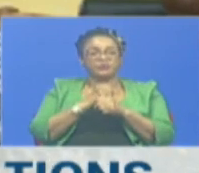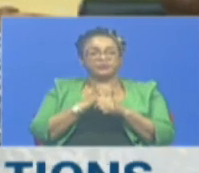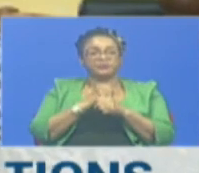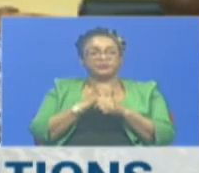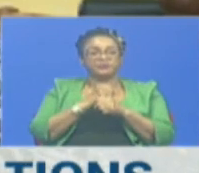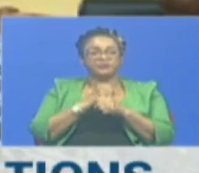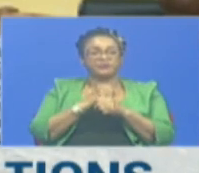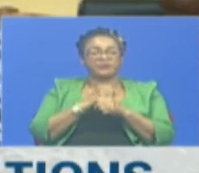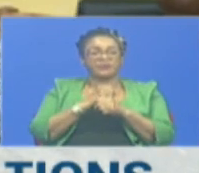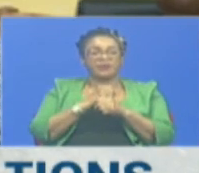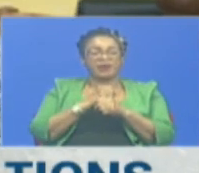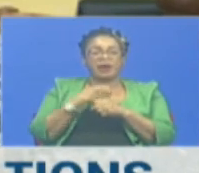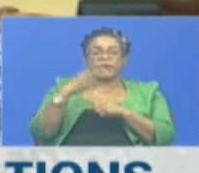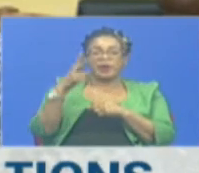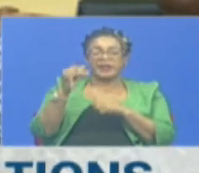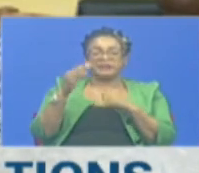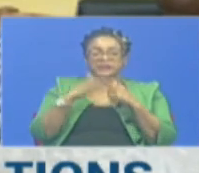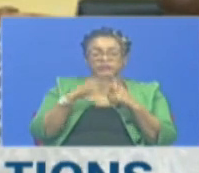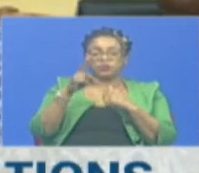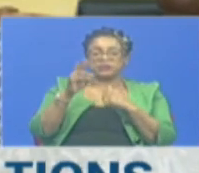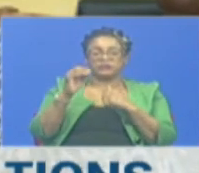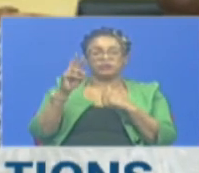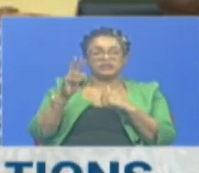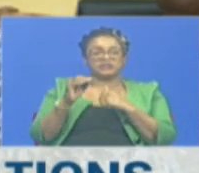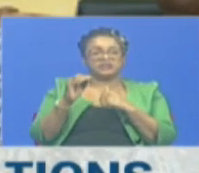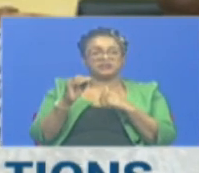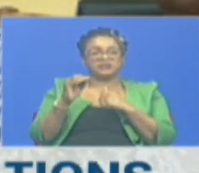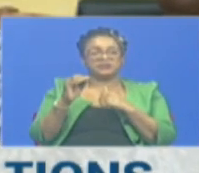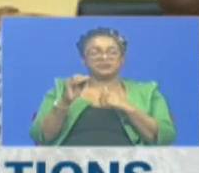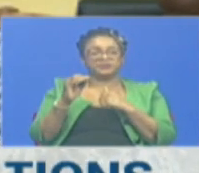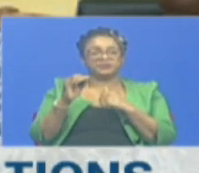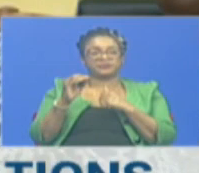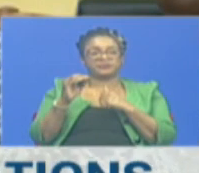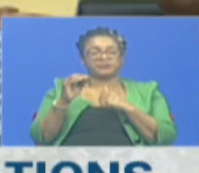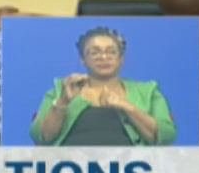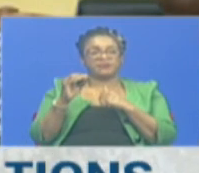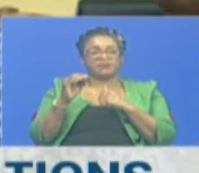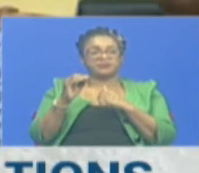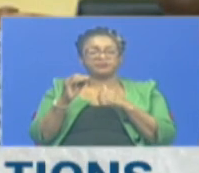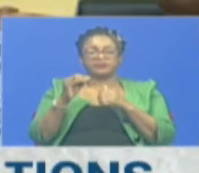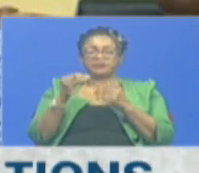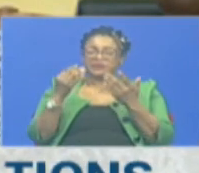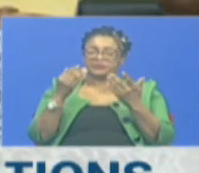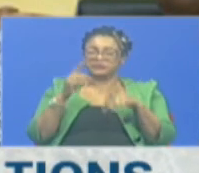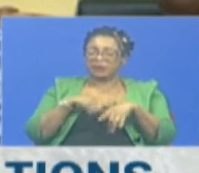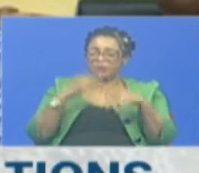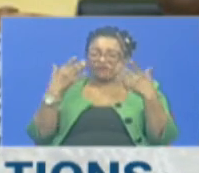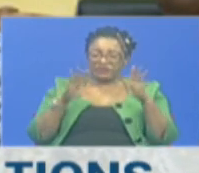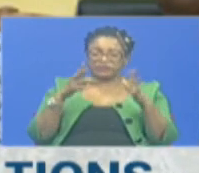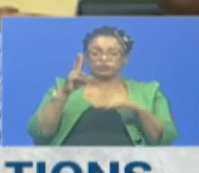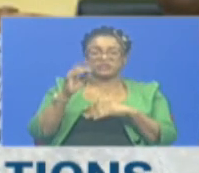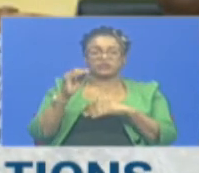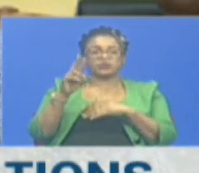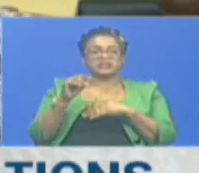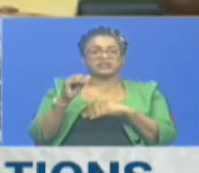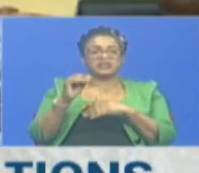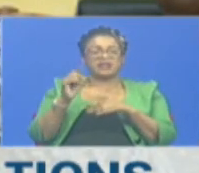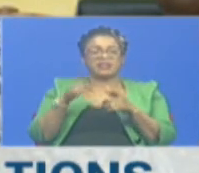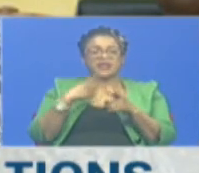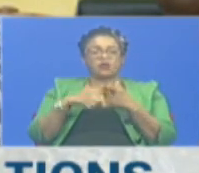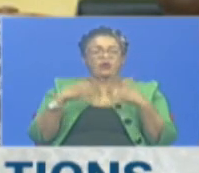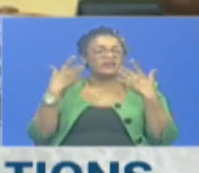year 2019-2020. So by the close of the financial year, June 2020, we'll be through with our